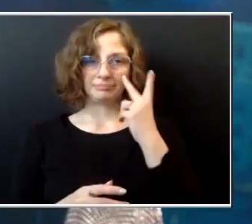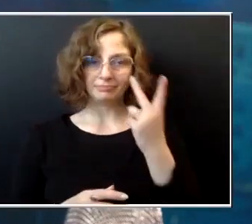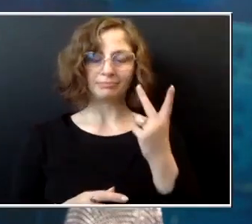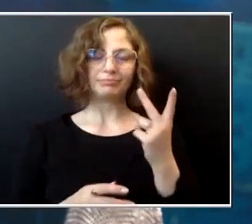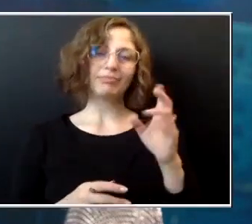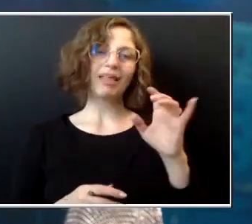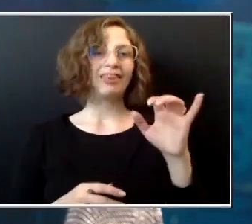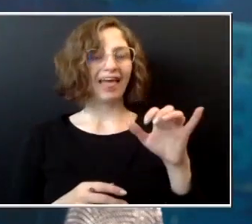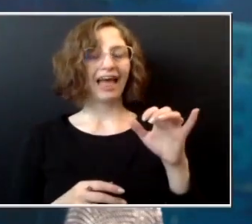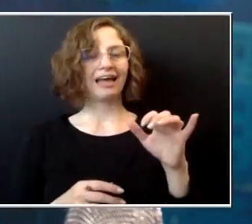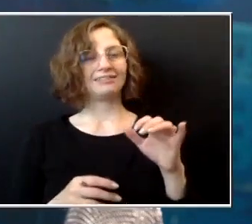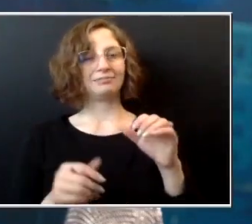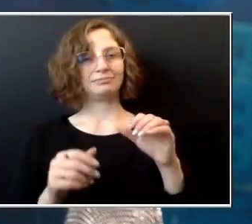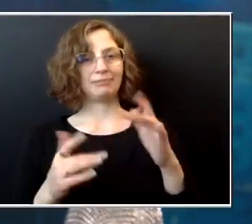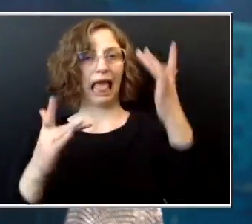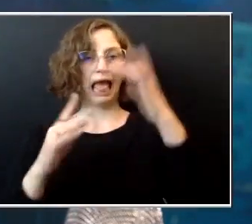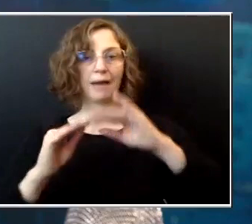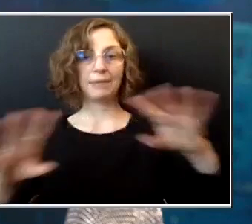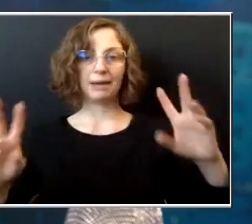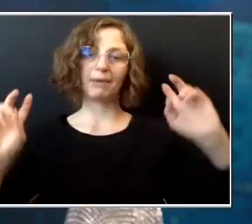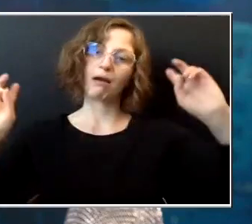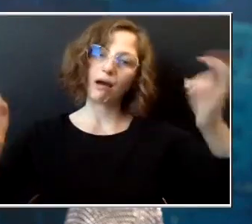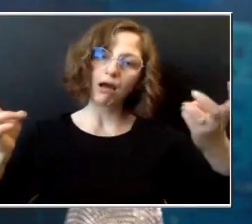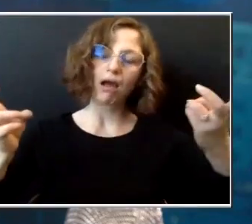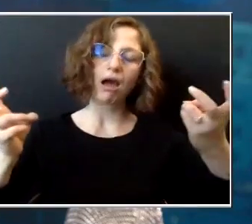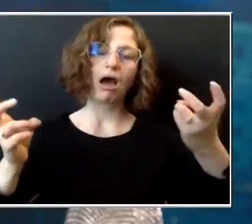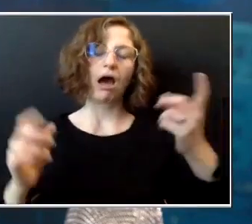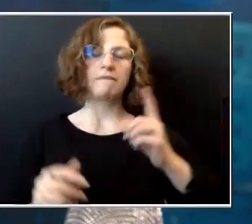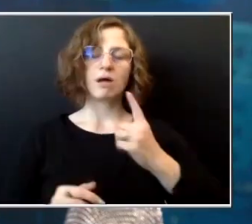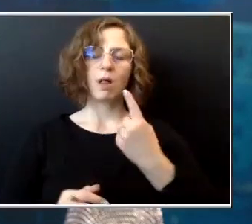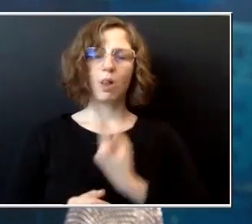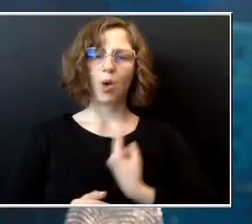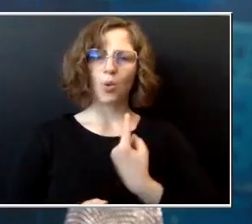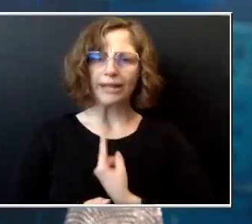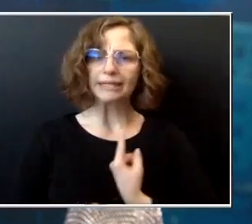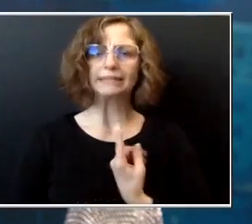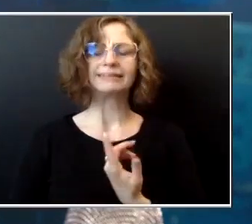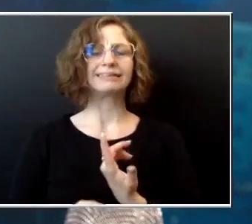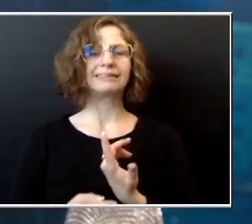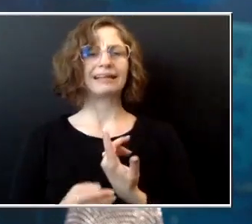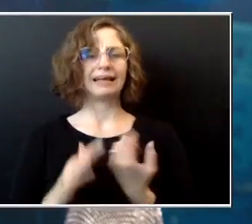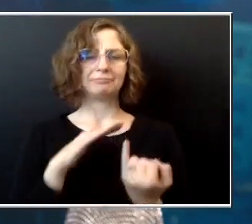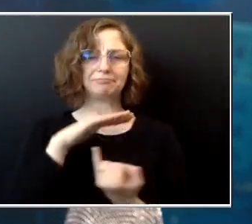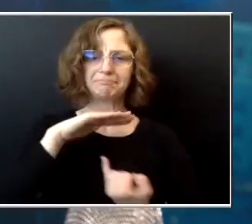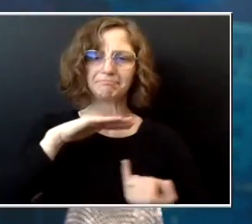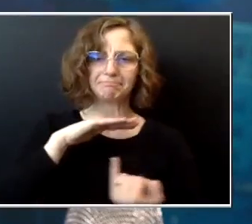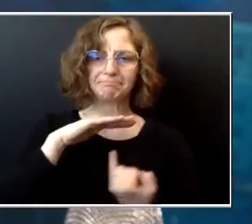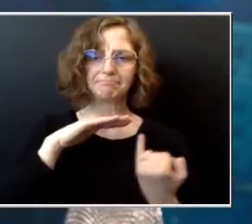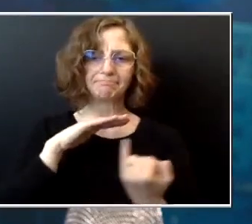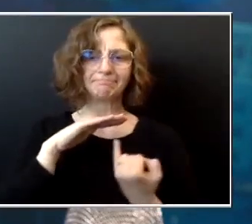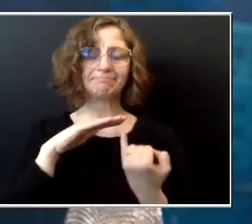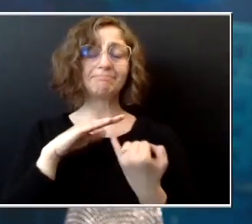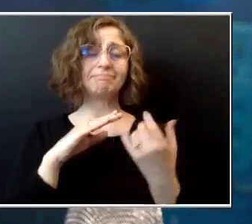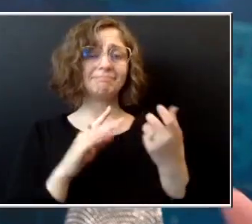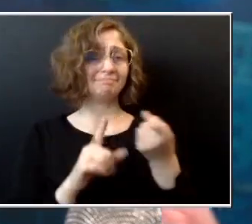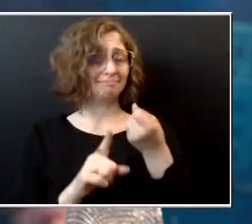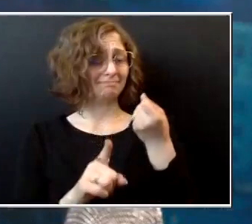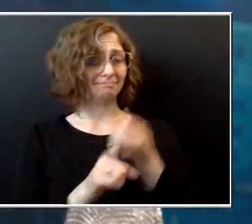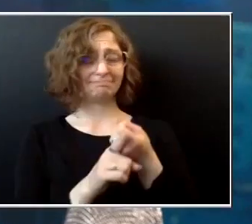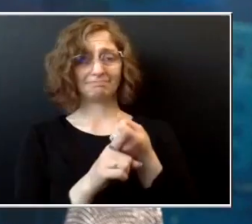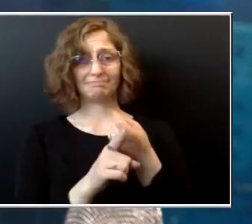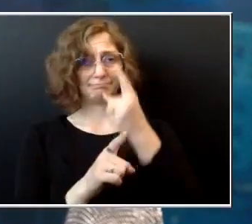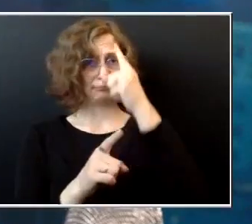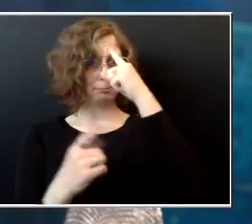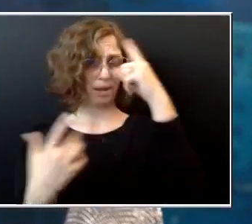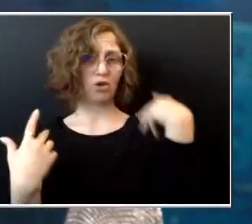and seclusion that really affected, and it continues to affect the mental health, I think, especially around some young people